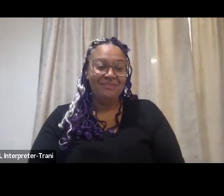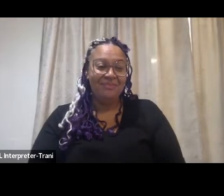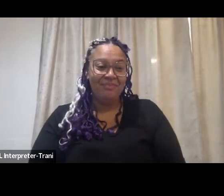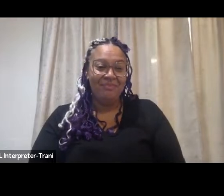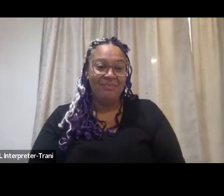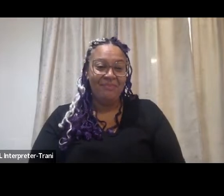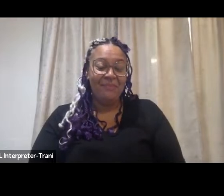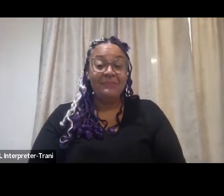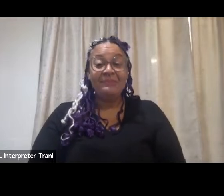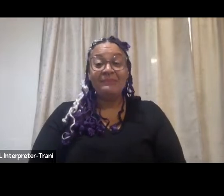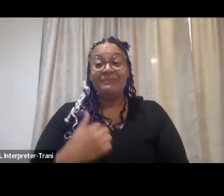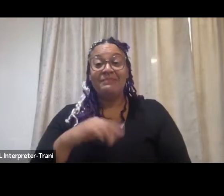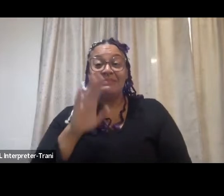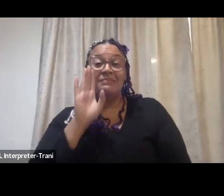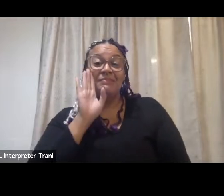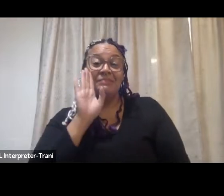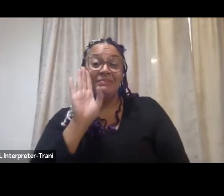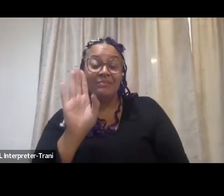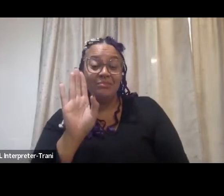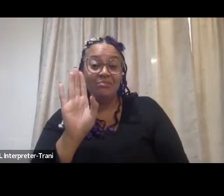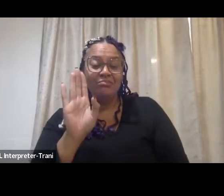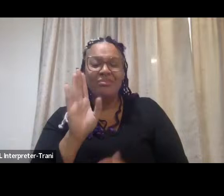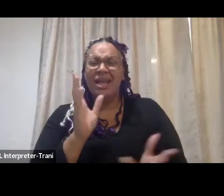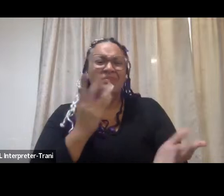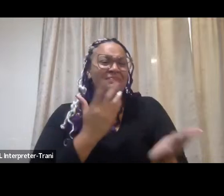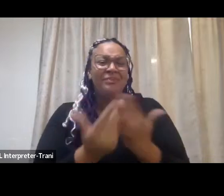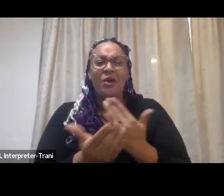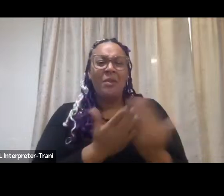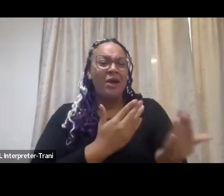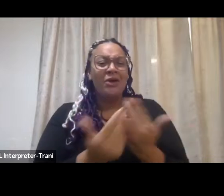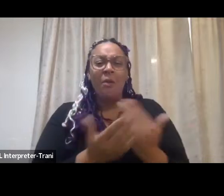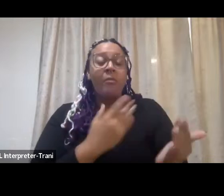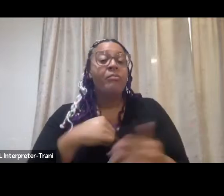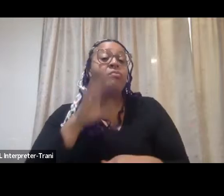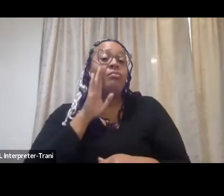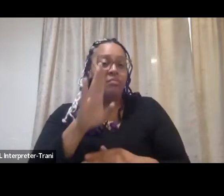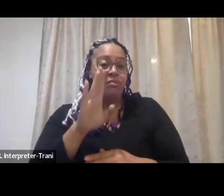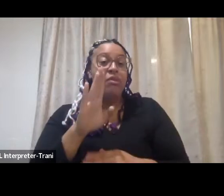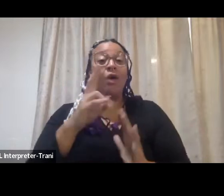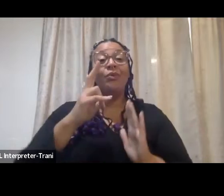I will. It's like no matter what, I will read you.